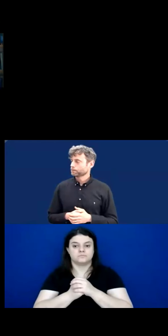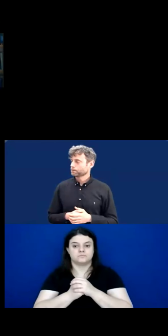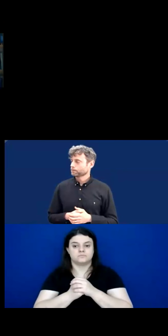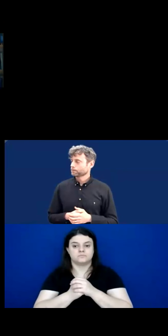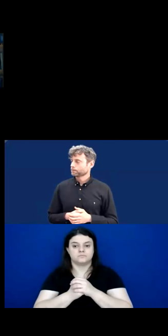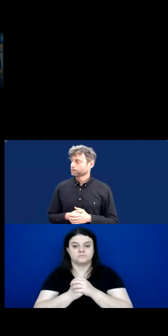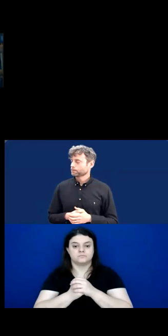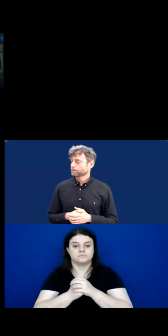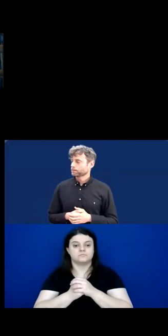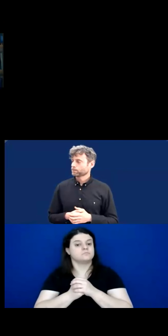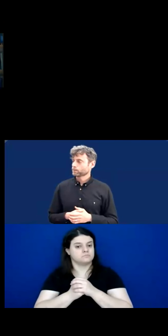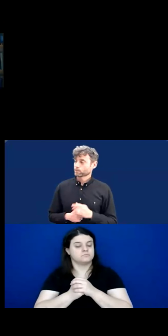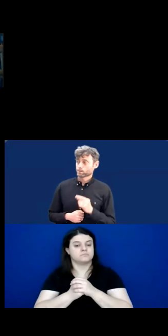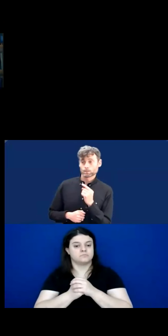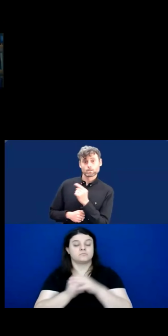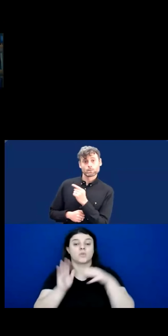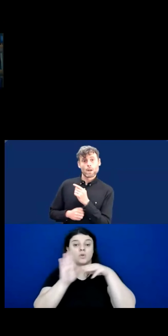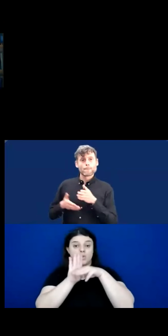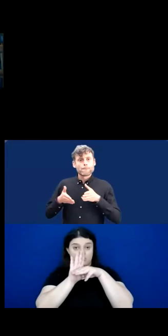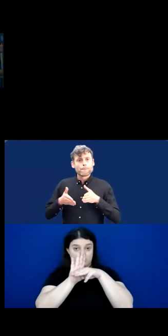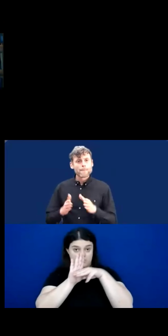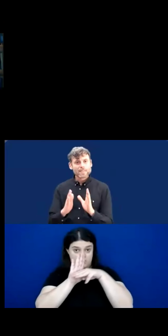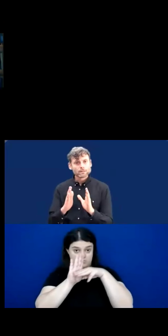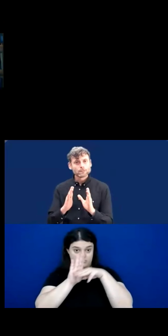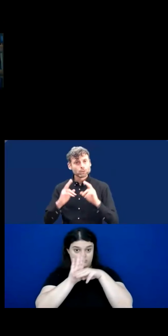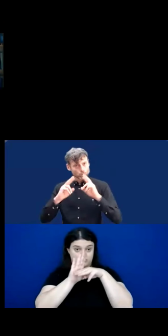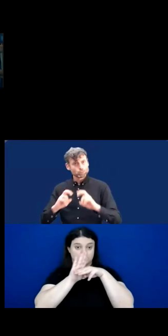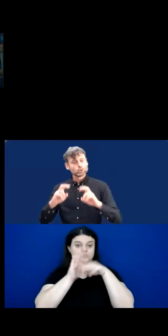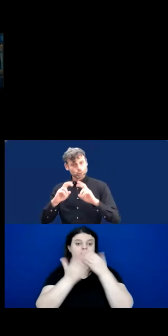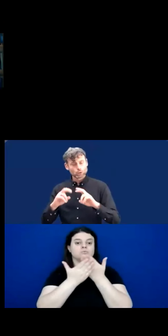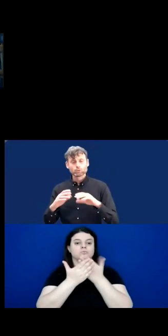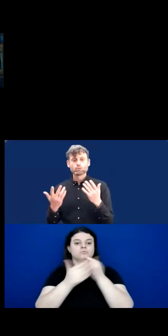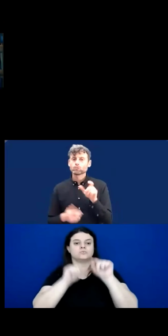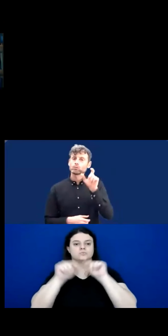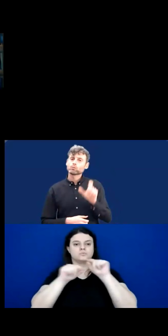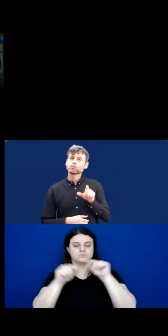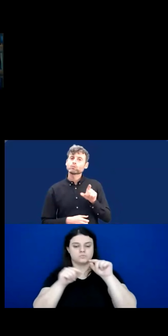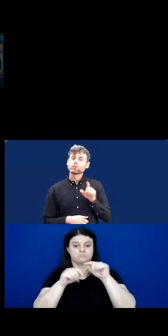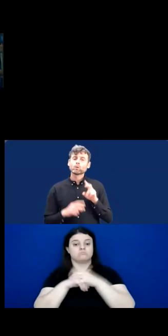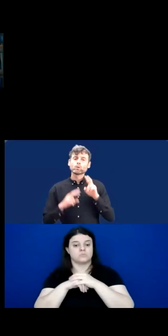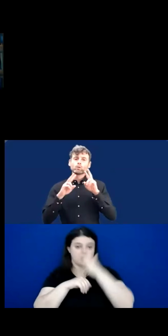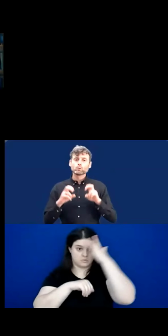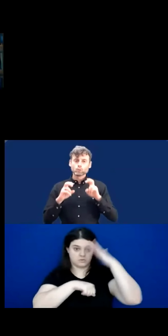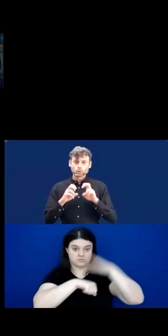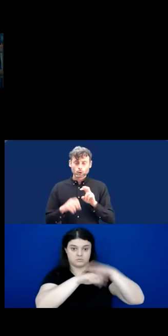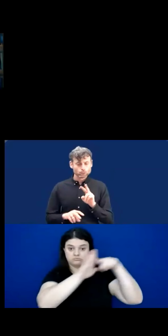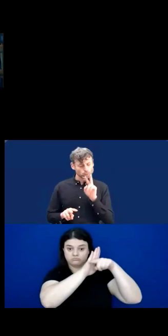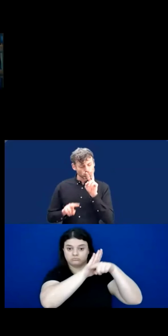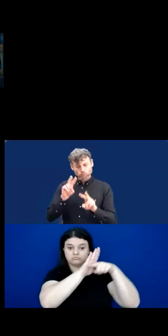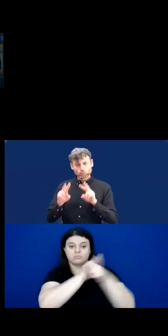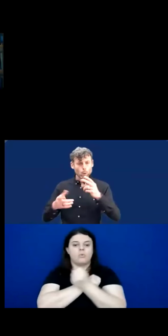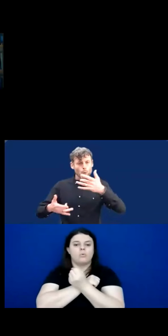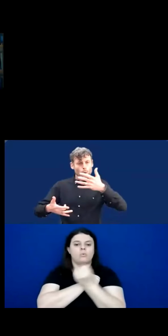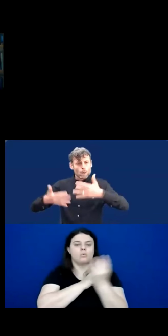Concerning the method in this study, the researcher did only a quantitative